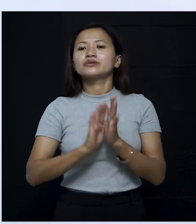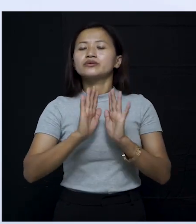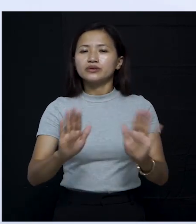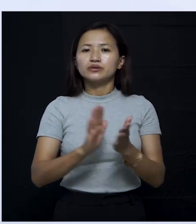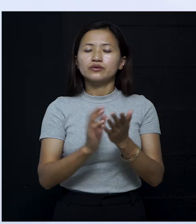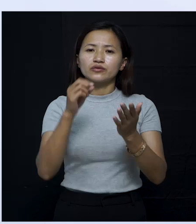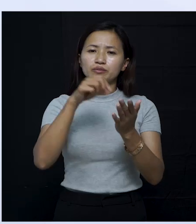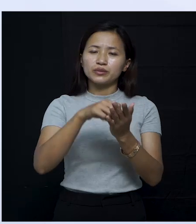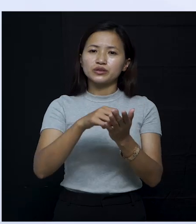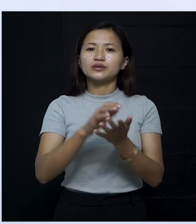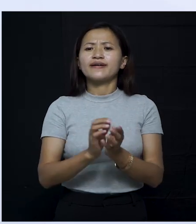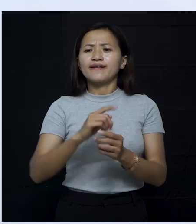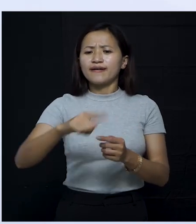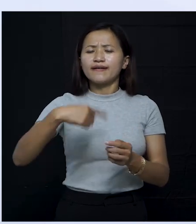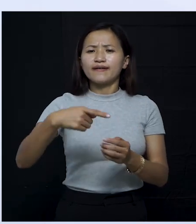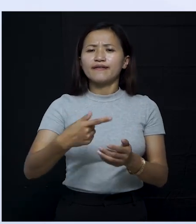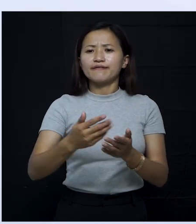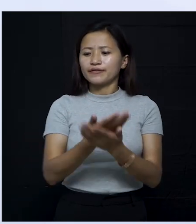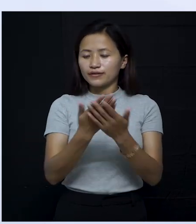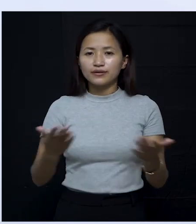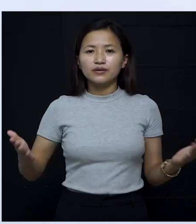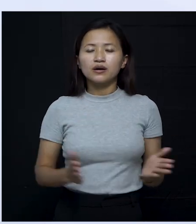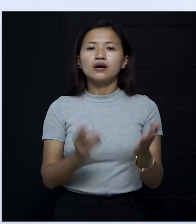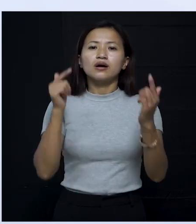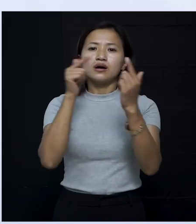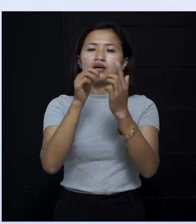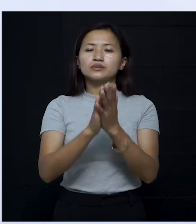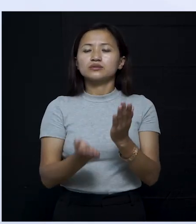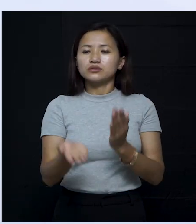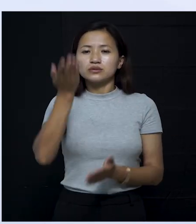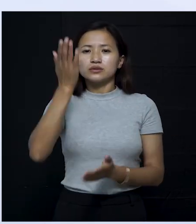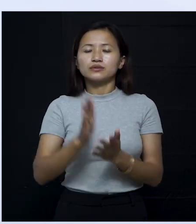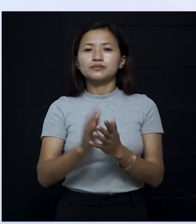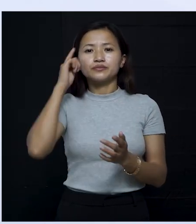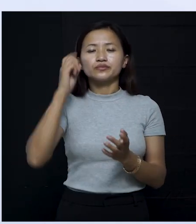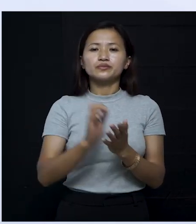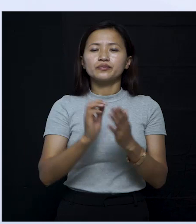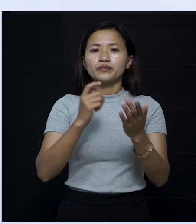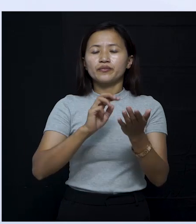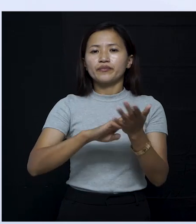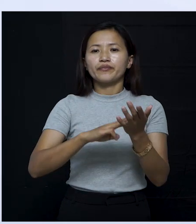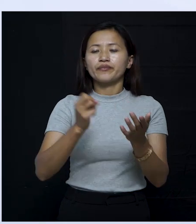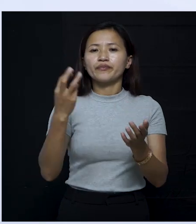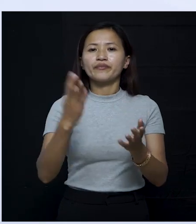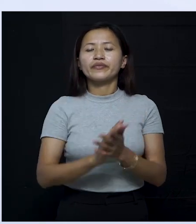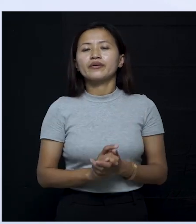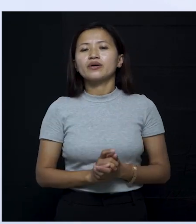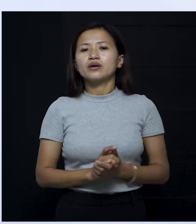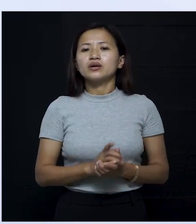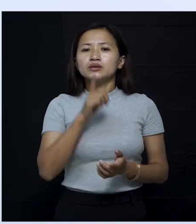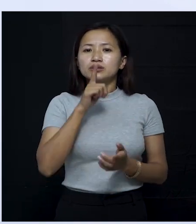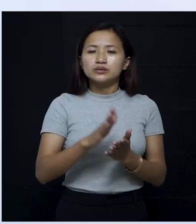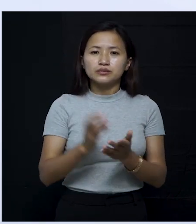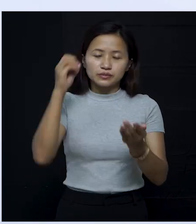to mention everything, okay. It has to be up to the marks, because essay means we are talking about 6 marks, isn't it? So make